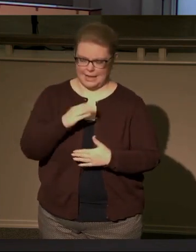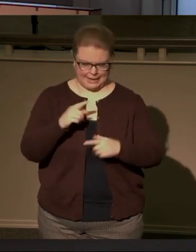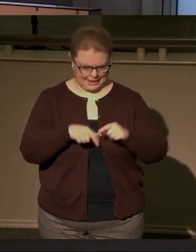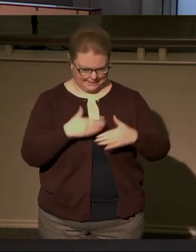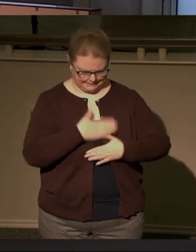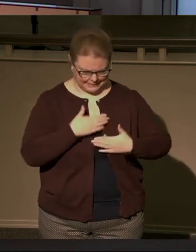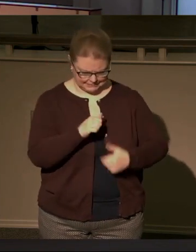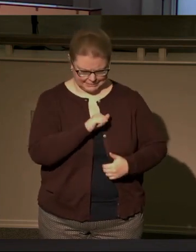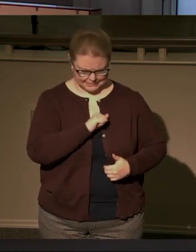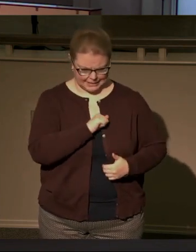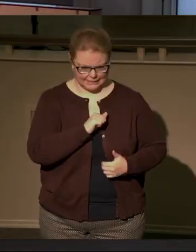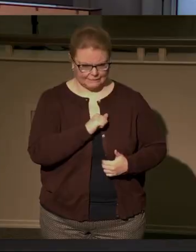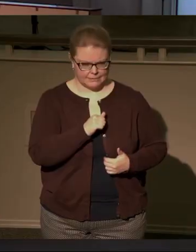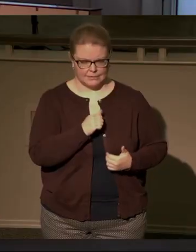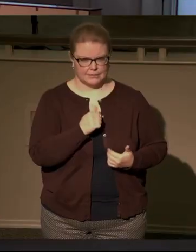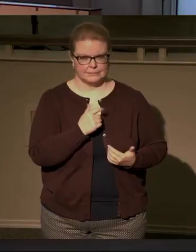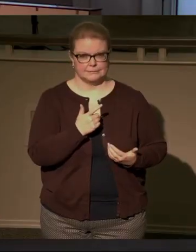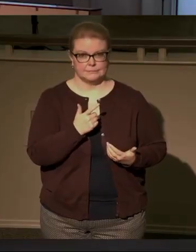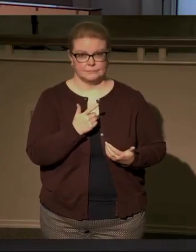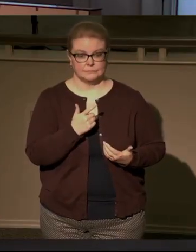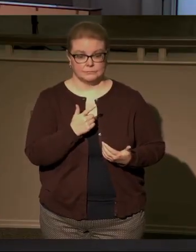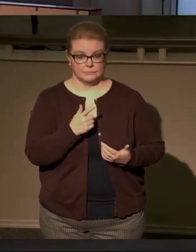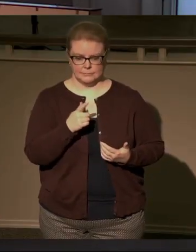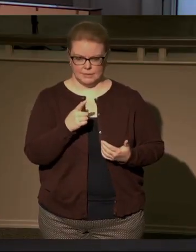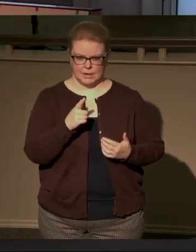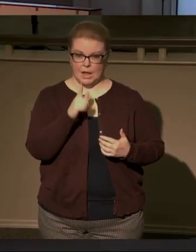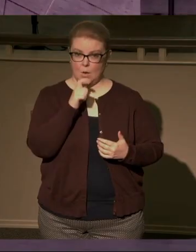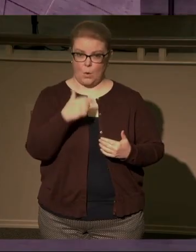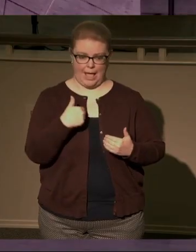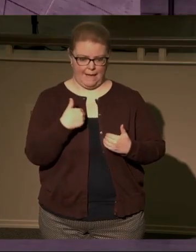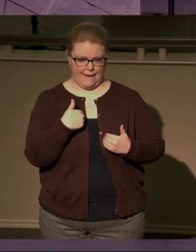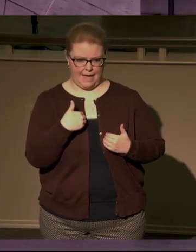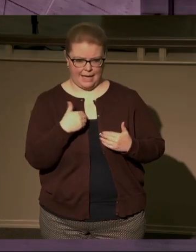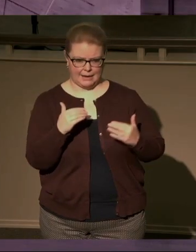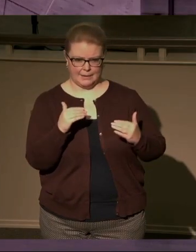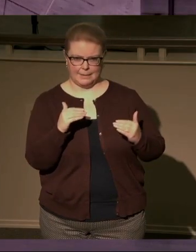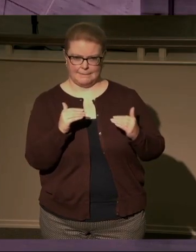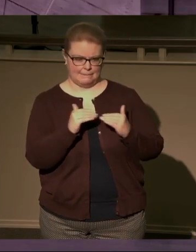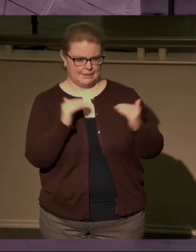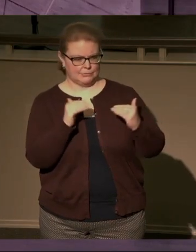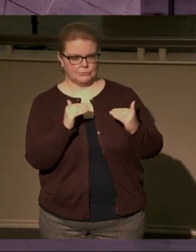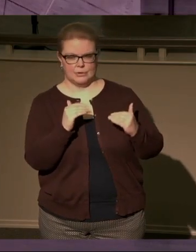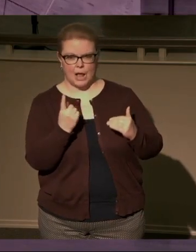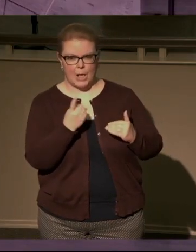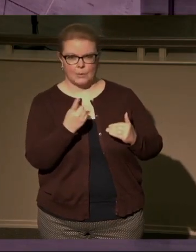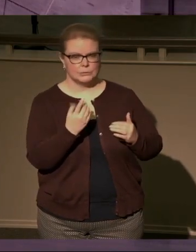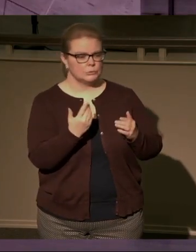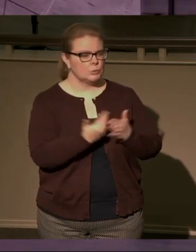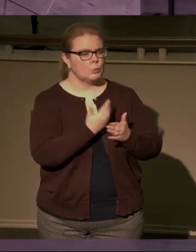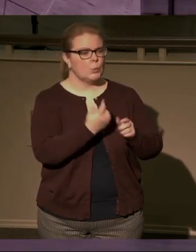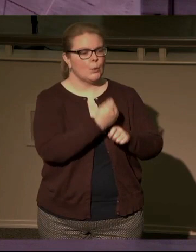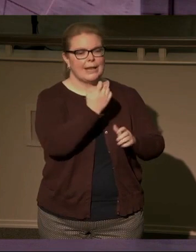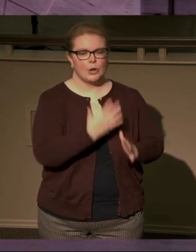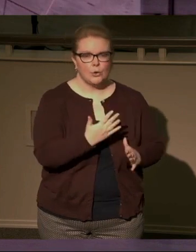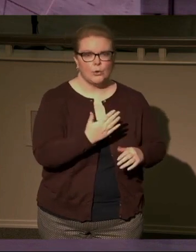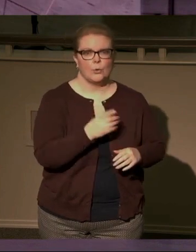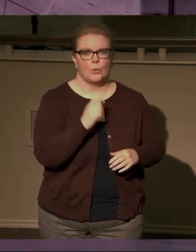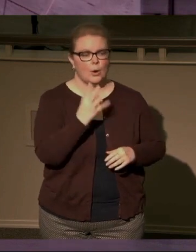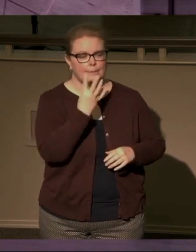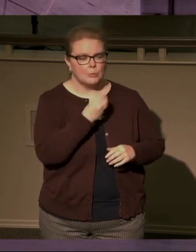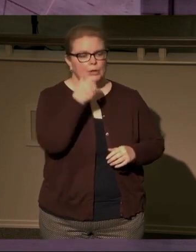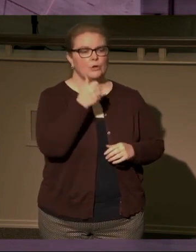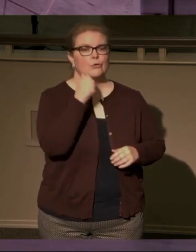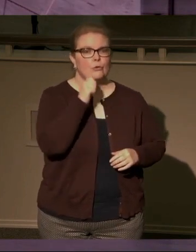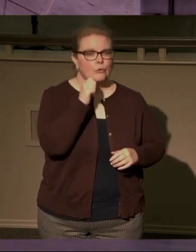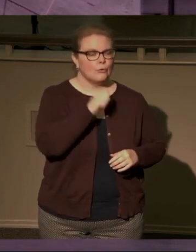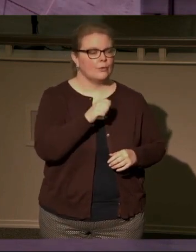yourself. Because to whom will you measure yourself? There's always a new winner. There's always a prettier girl.